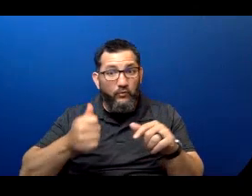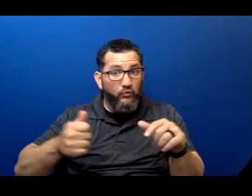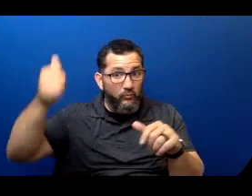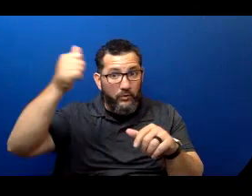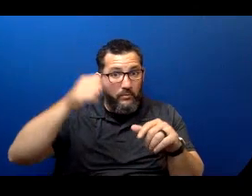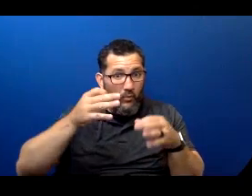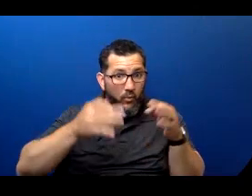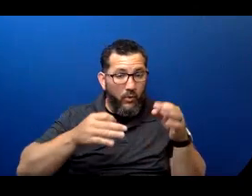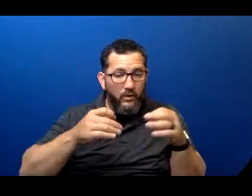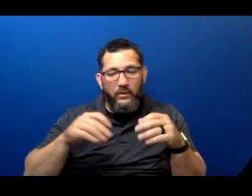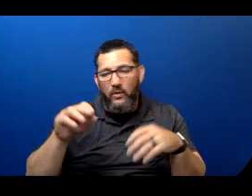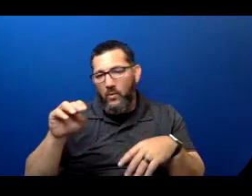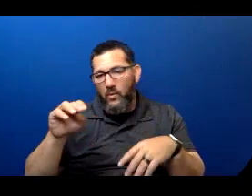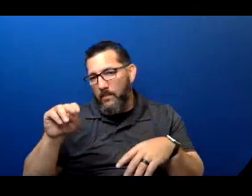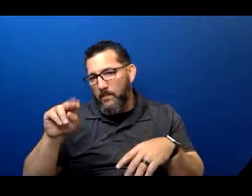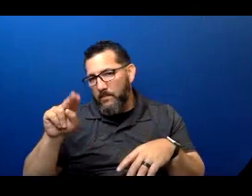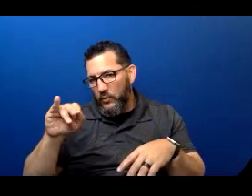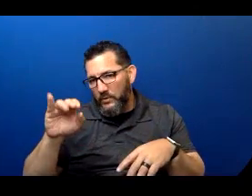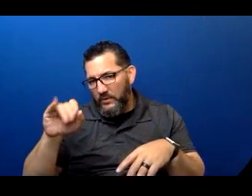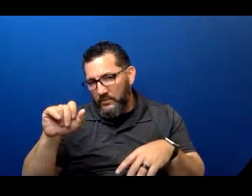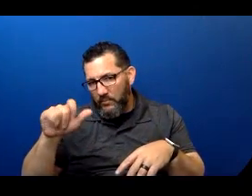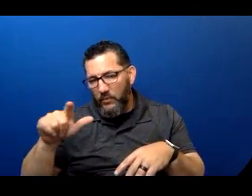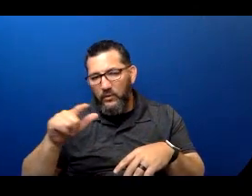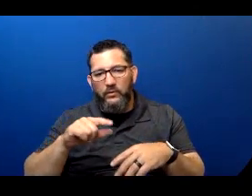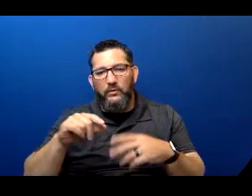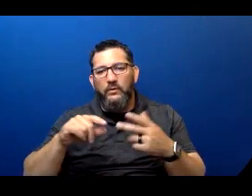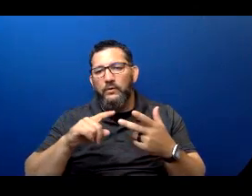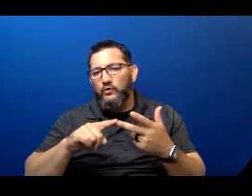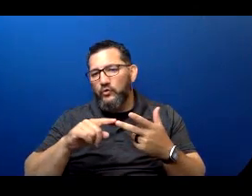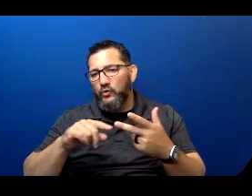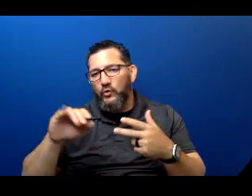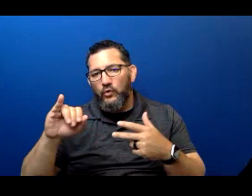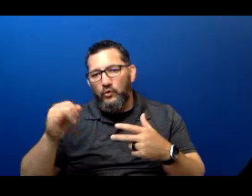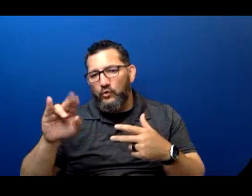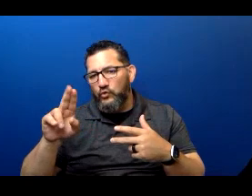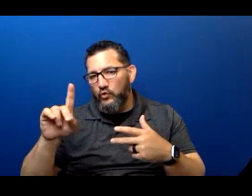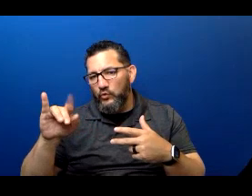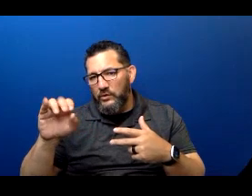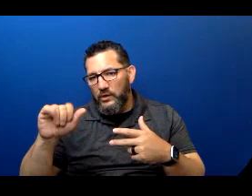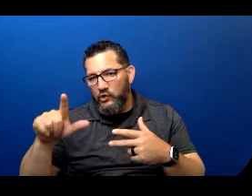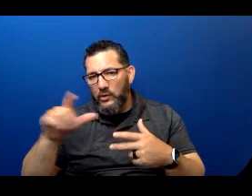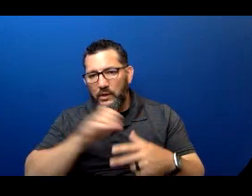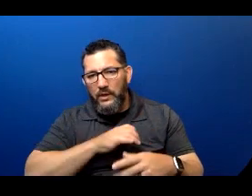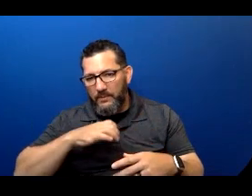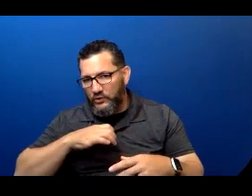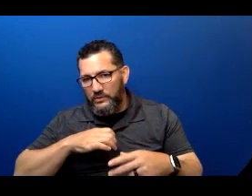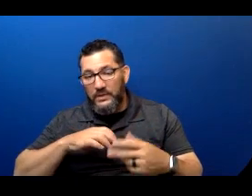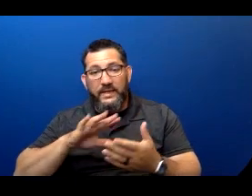to our municipal court to judicial commissions, okay? And then there in the center, you see three